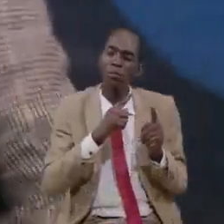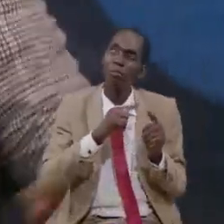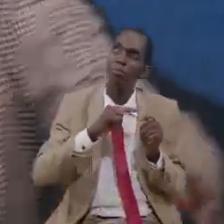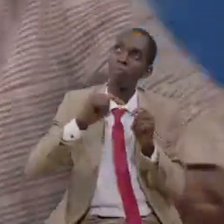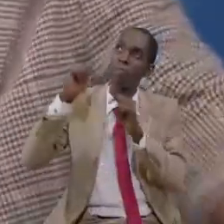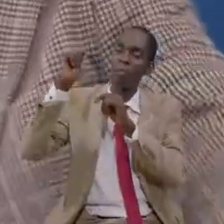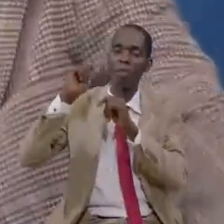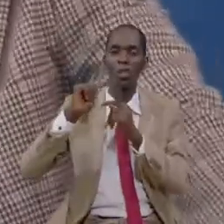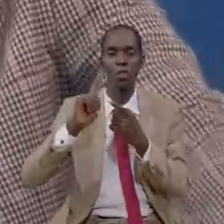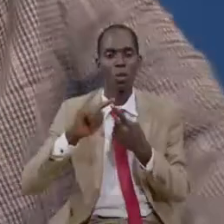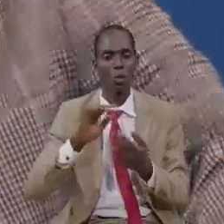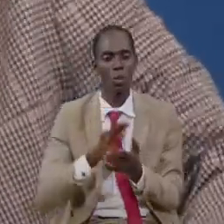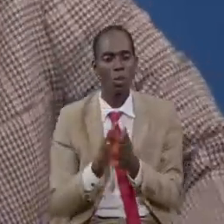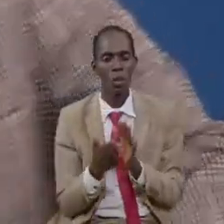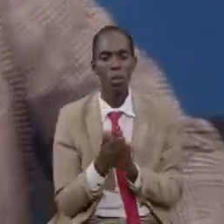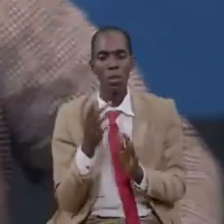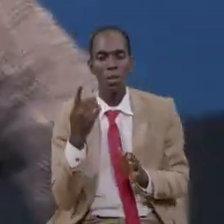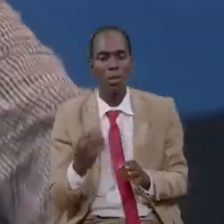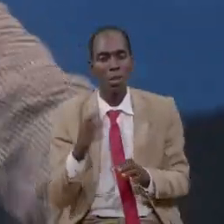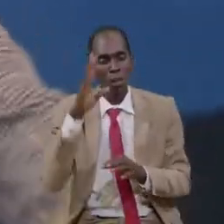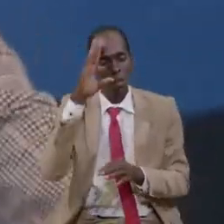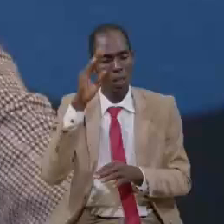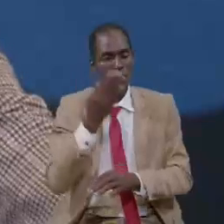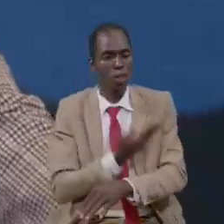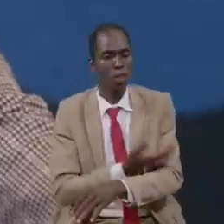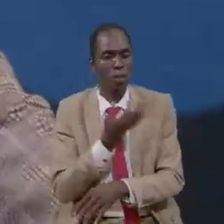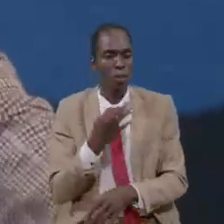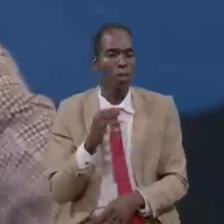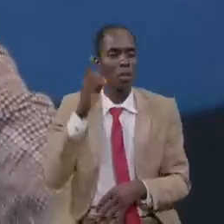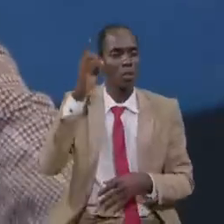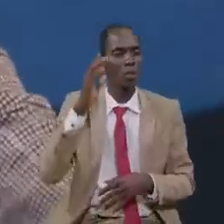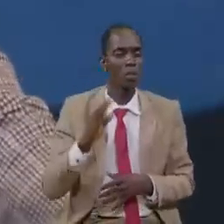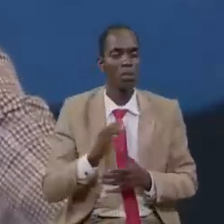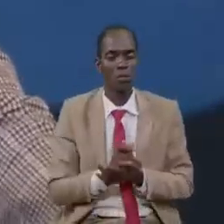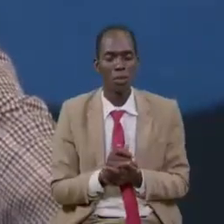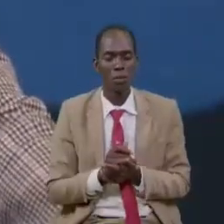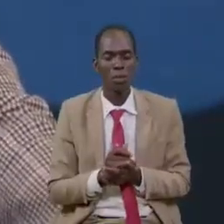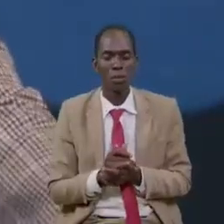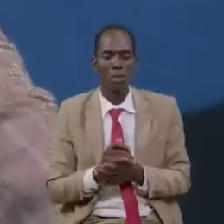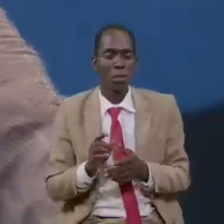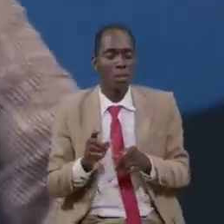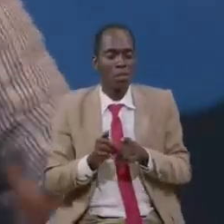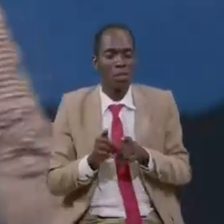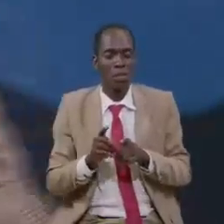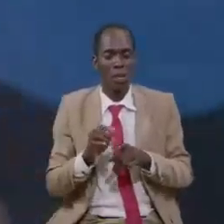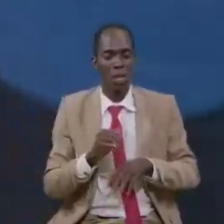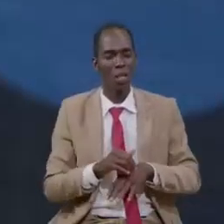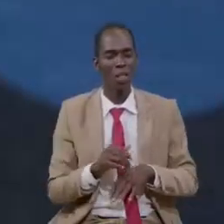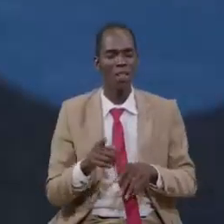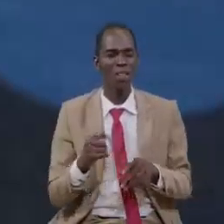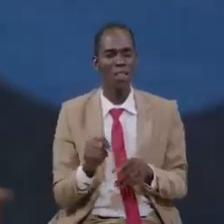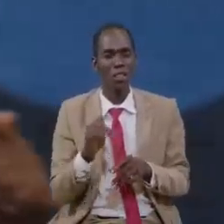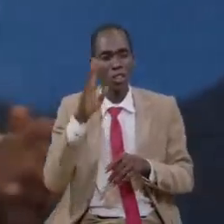the sons of God. He says, even as the Son of Man came not to